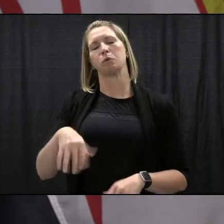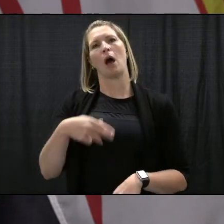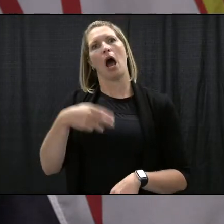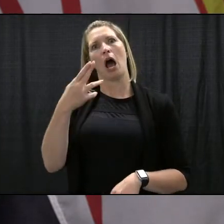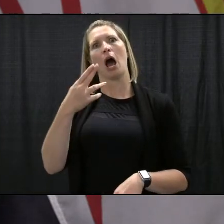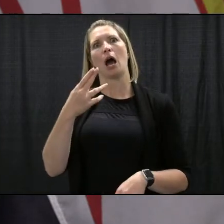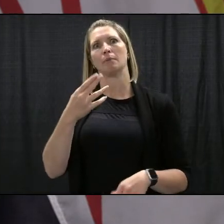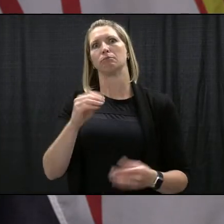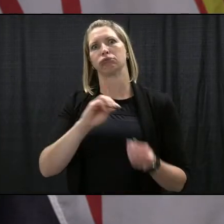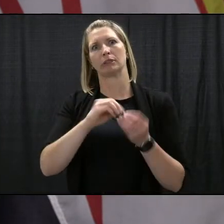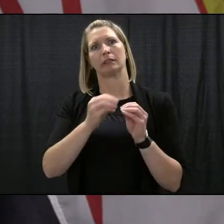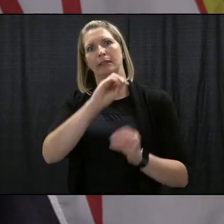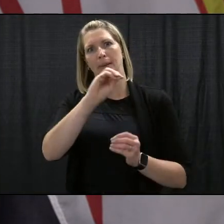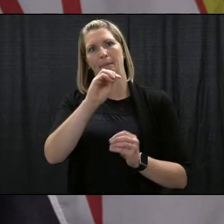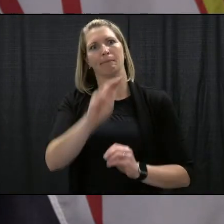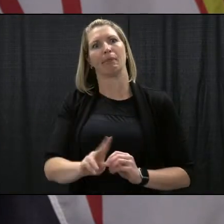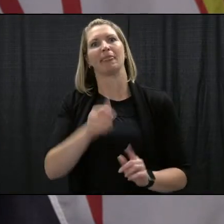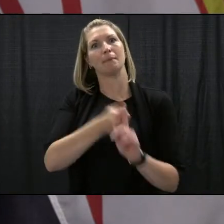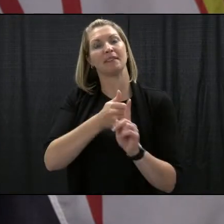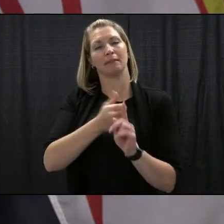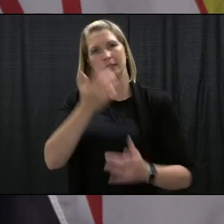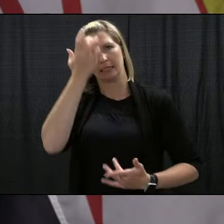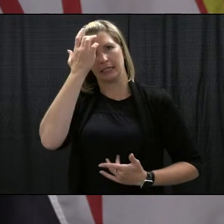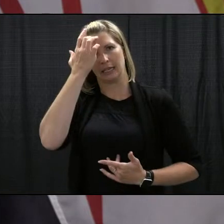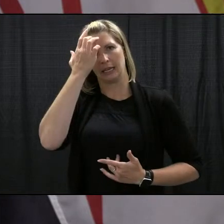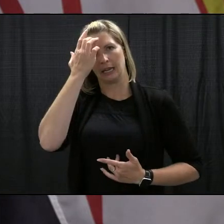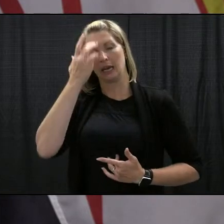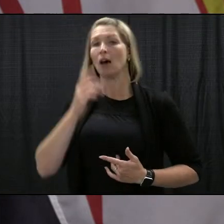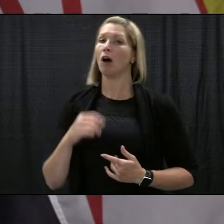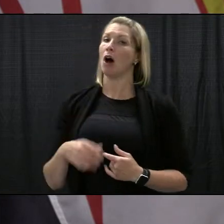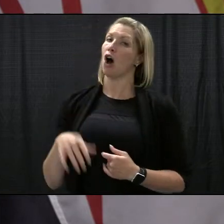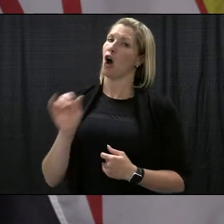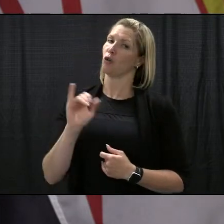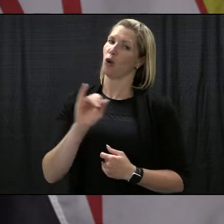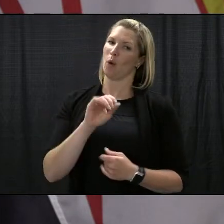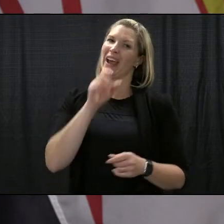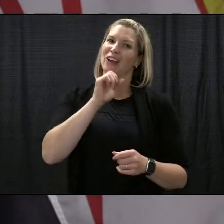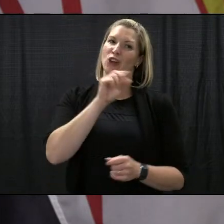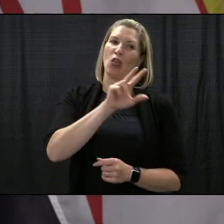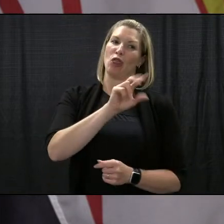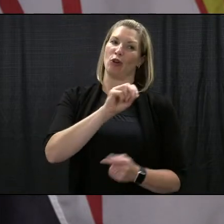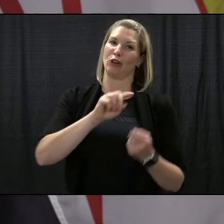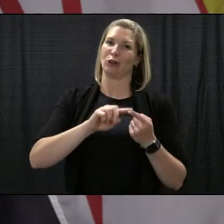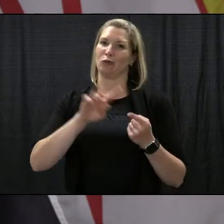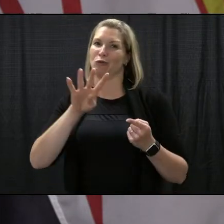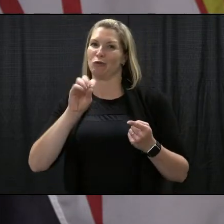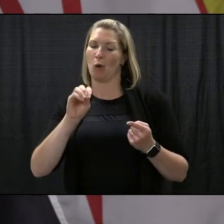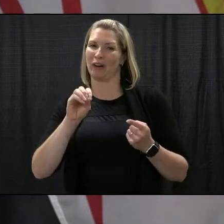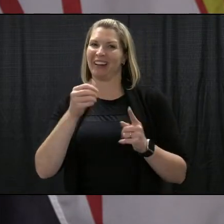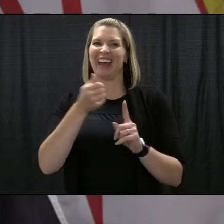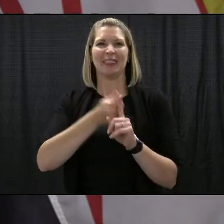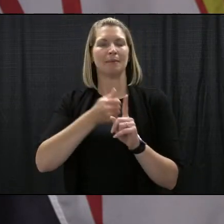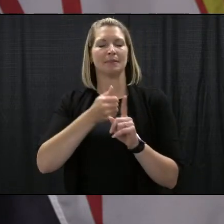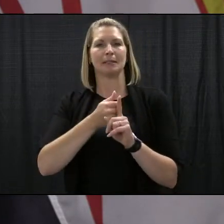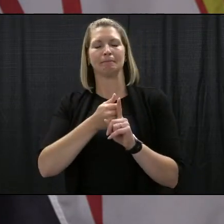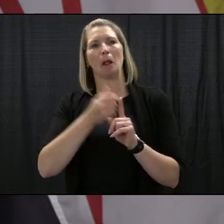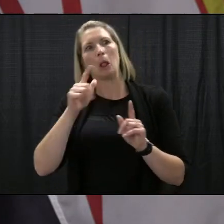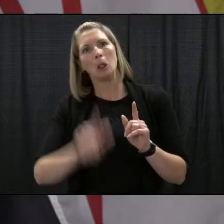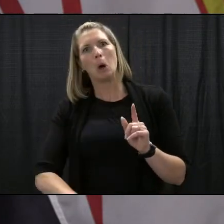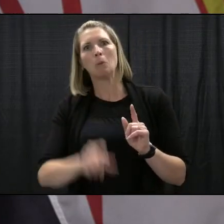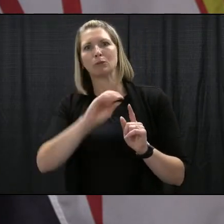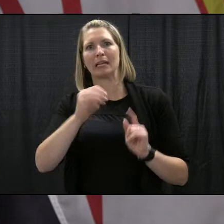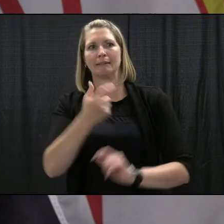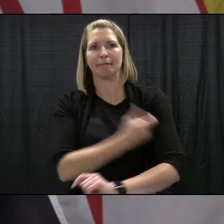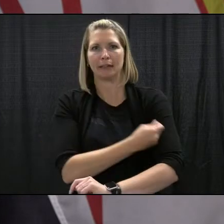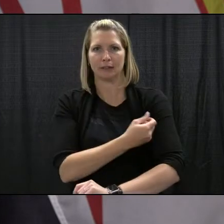the reason for this is not entirely clear, it is concerning for several reasons. We know that unvaccinated individuals provide an opportunity for the